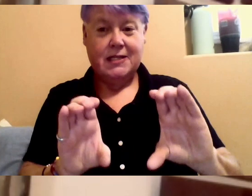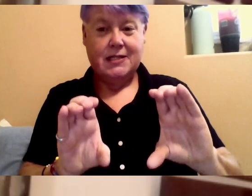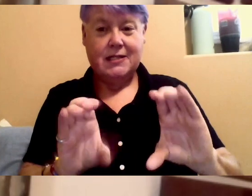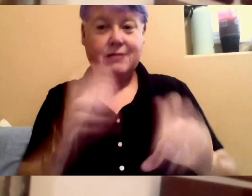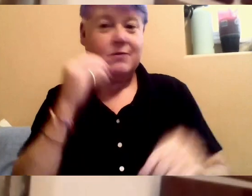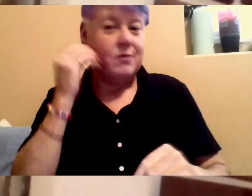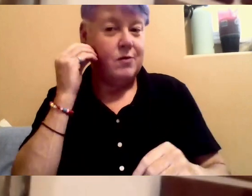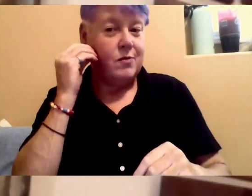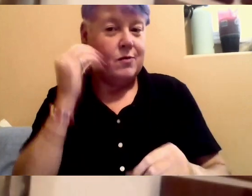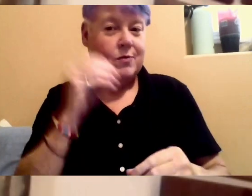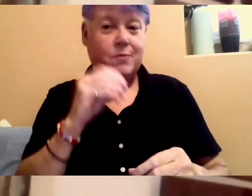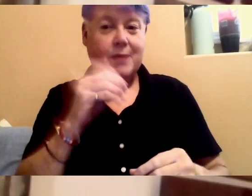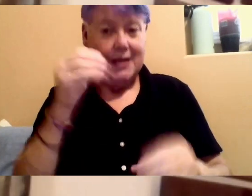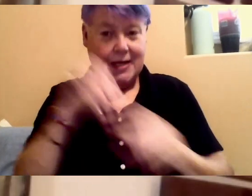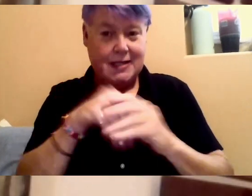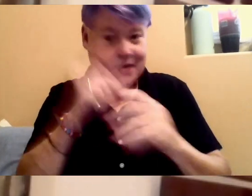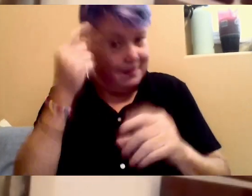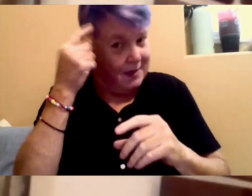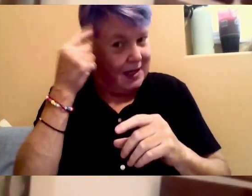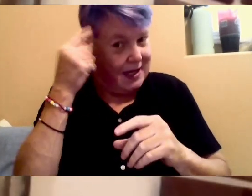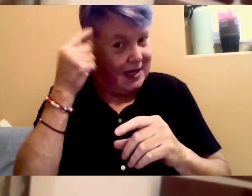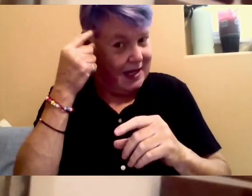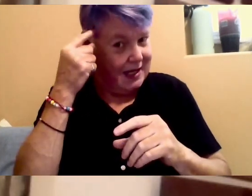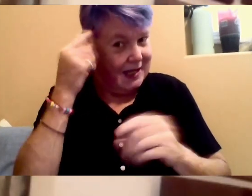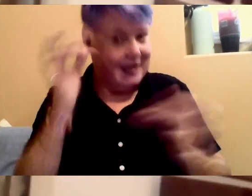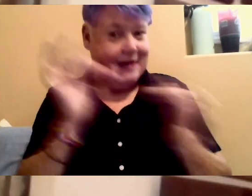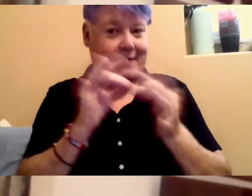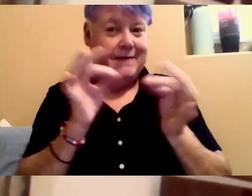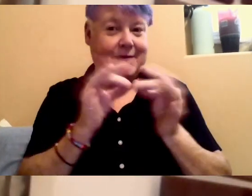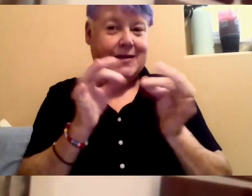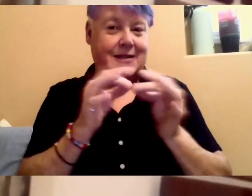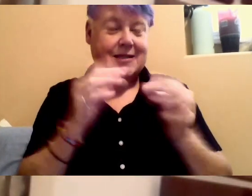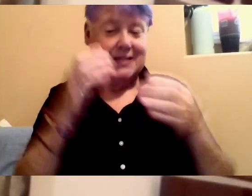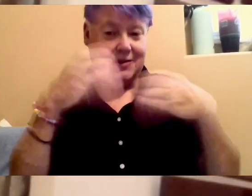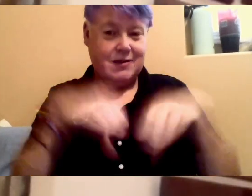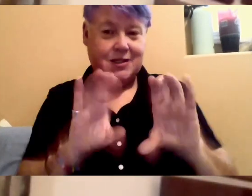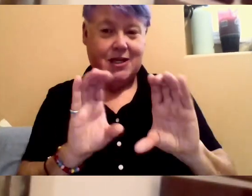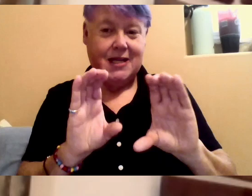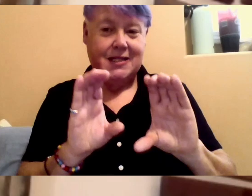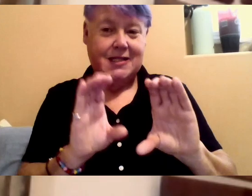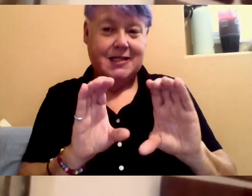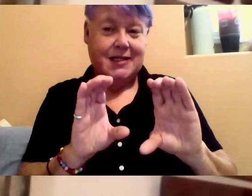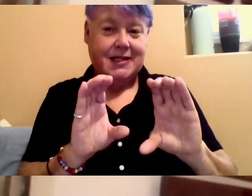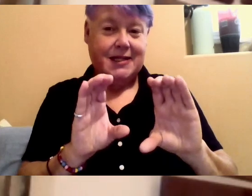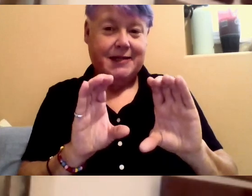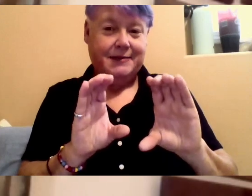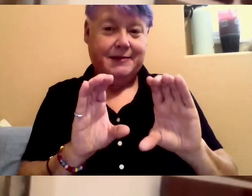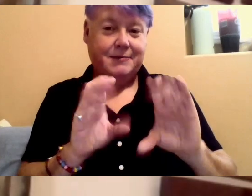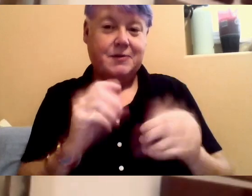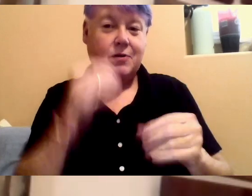head. And it also gives me a chance to go home,